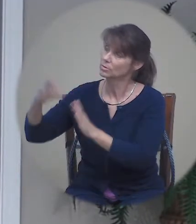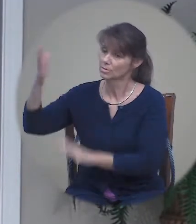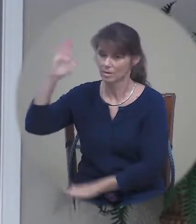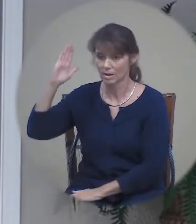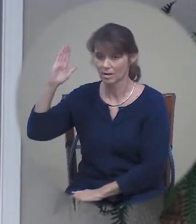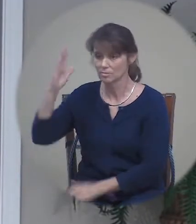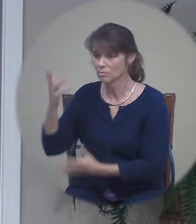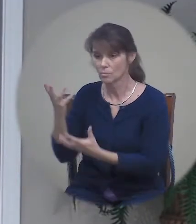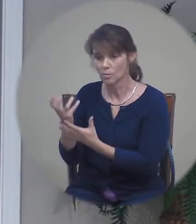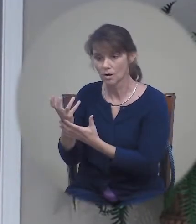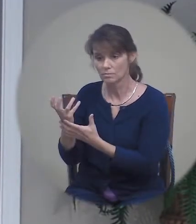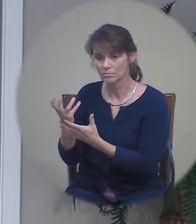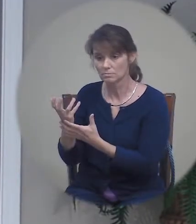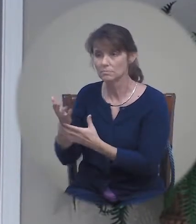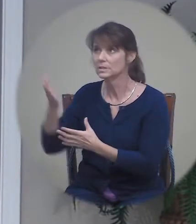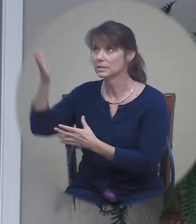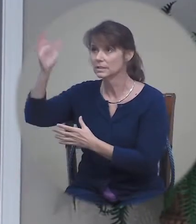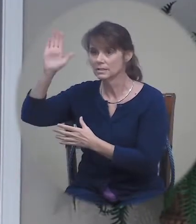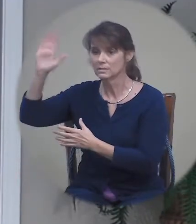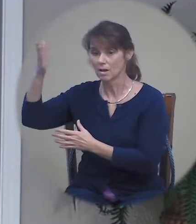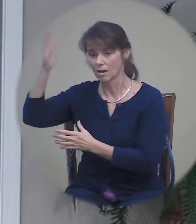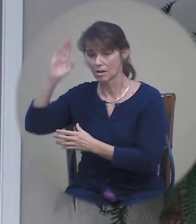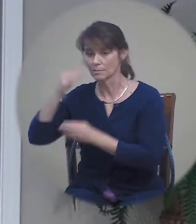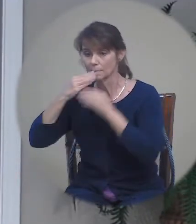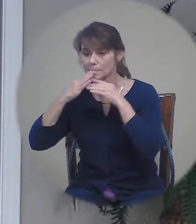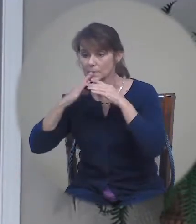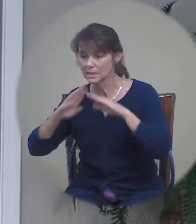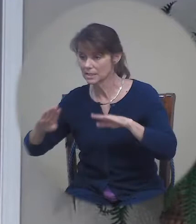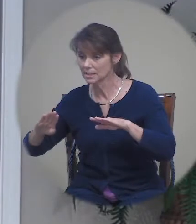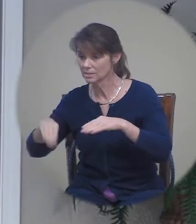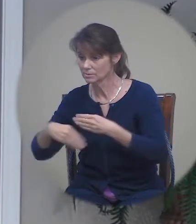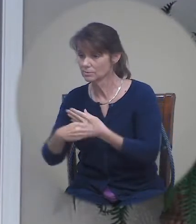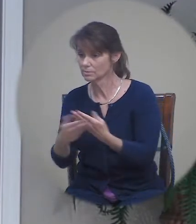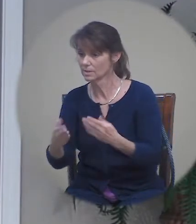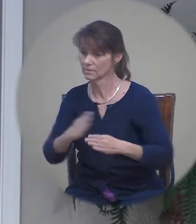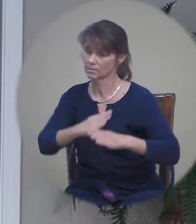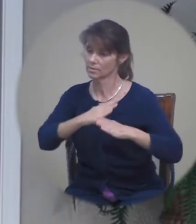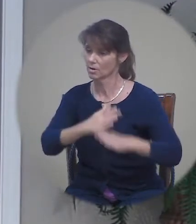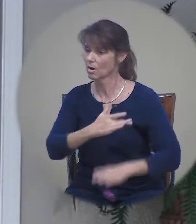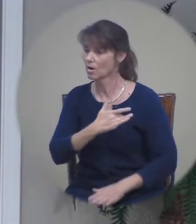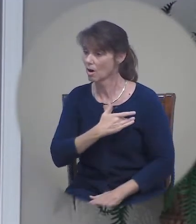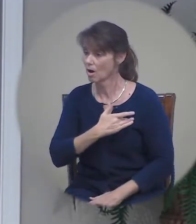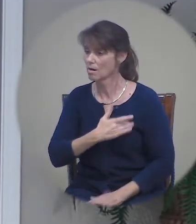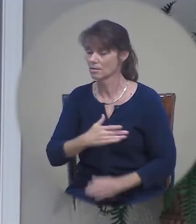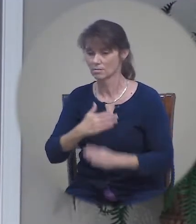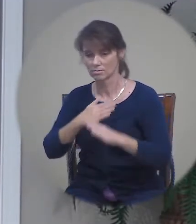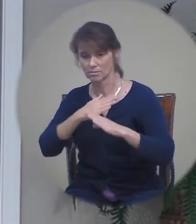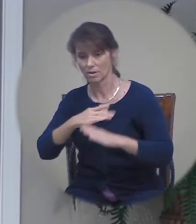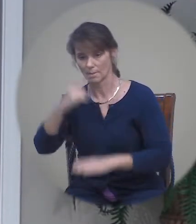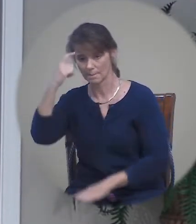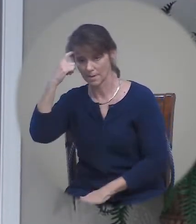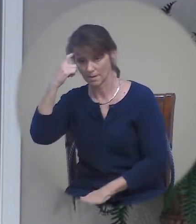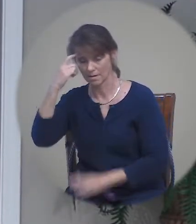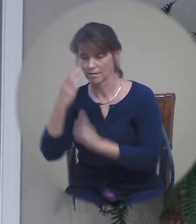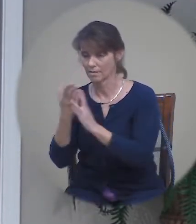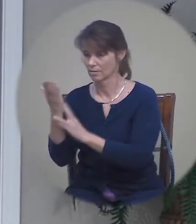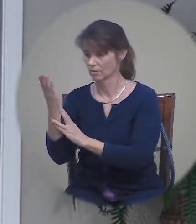of God, which surpasses all comprehension, will guard your hearts and your minds in Christ